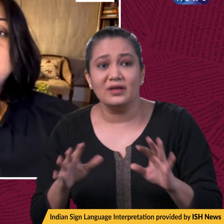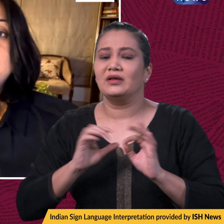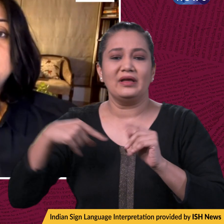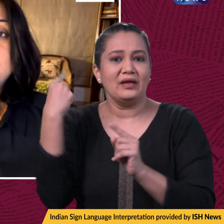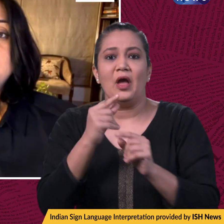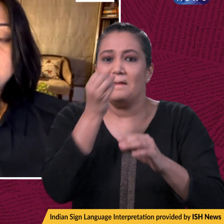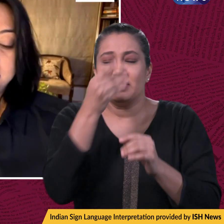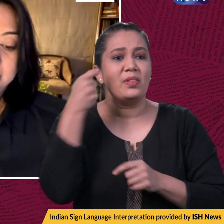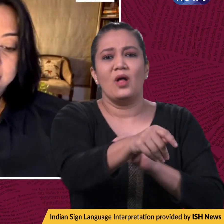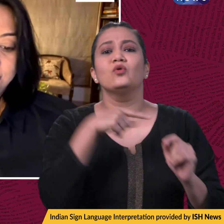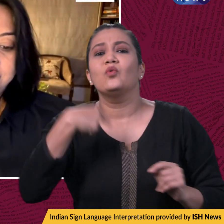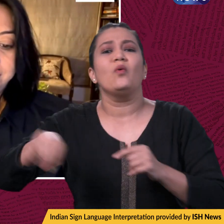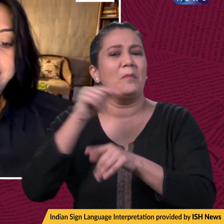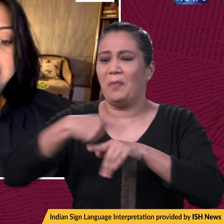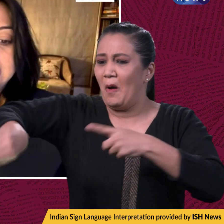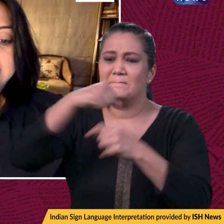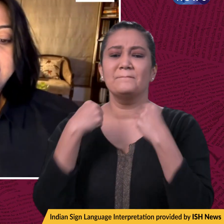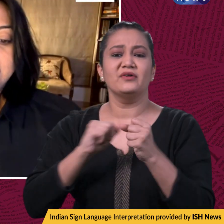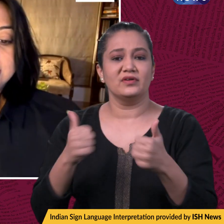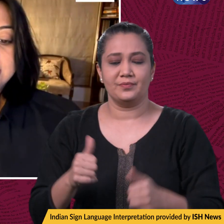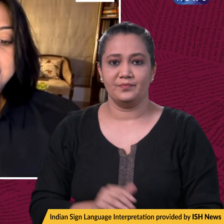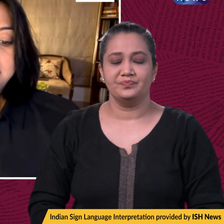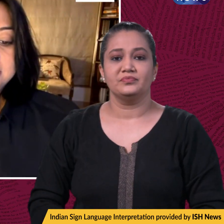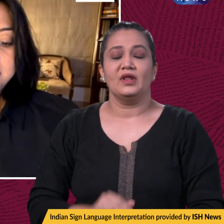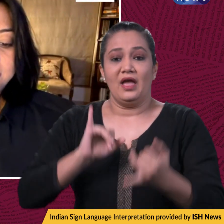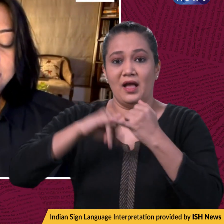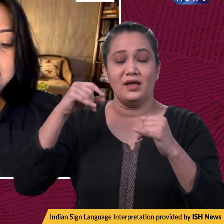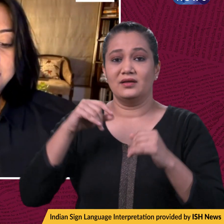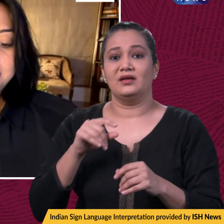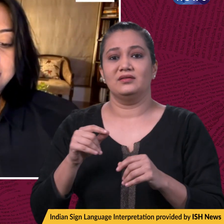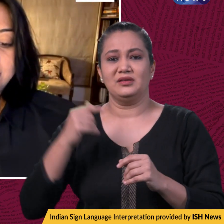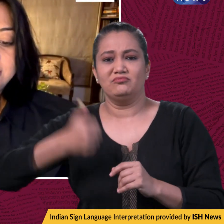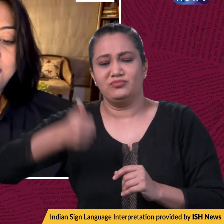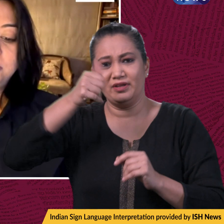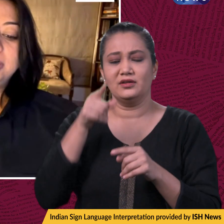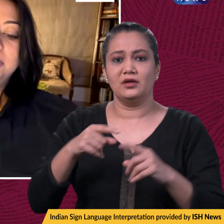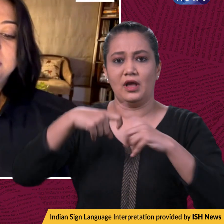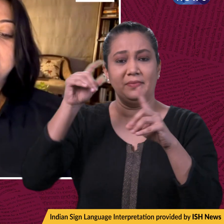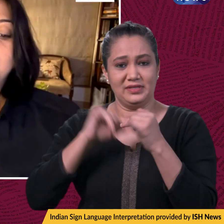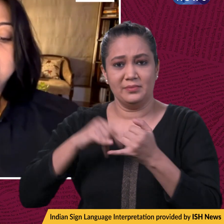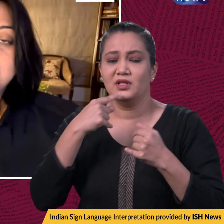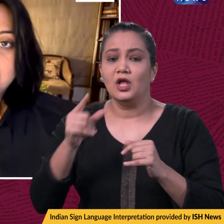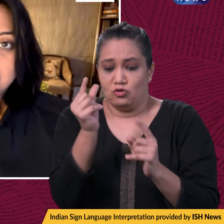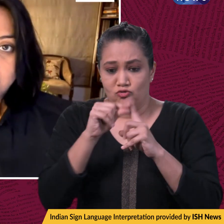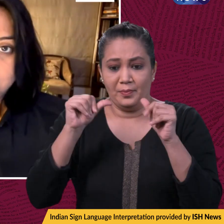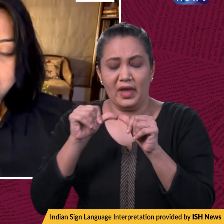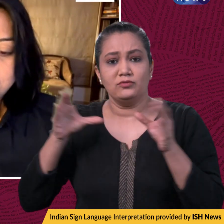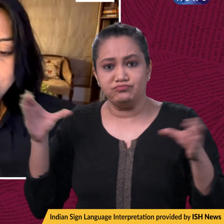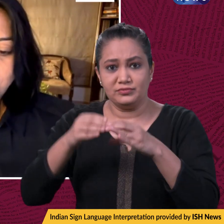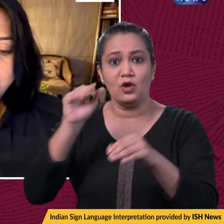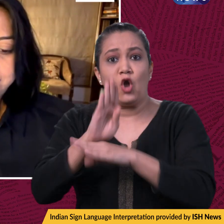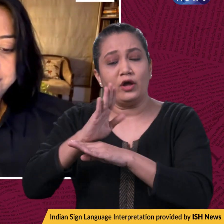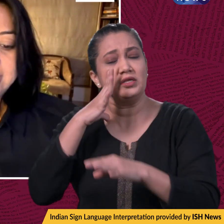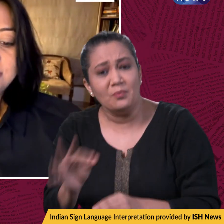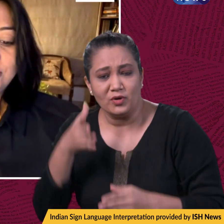can defeat BJP, it's merely a dream. Senior Congress leader Kapil Sibal also said without the Congress, UPA will be a body without